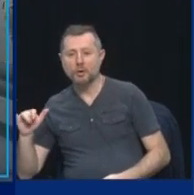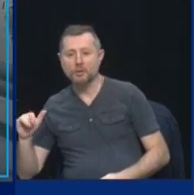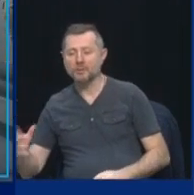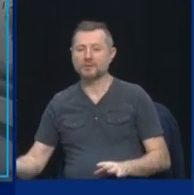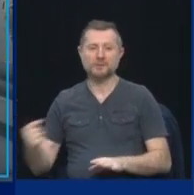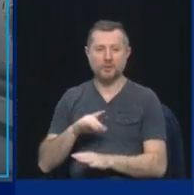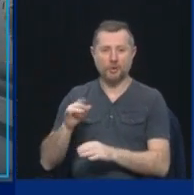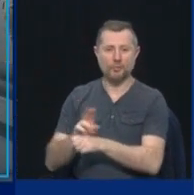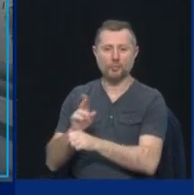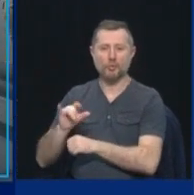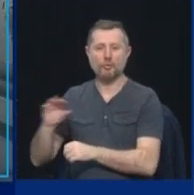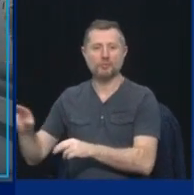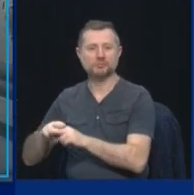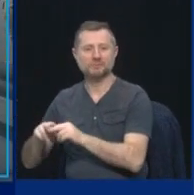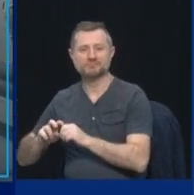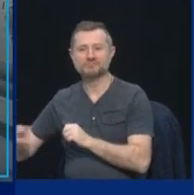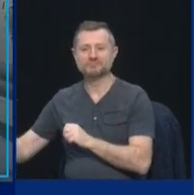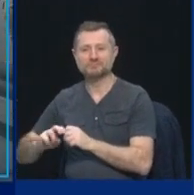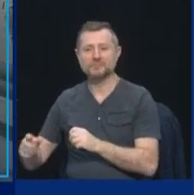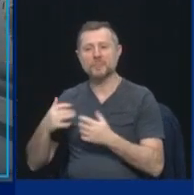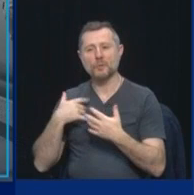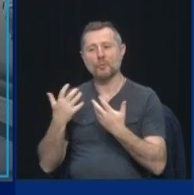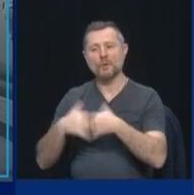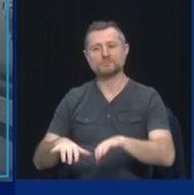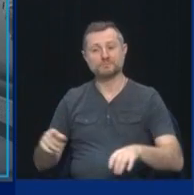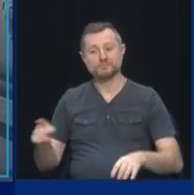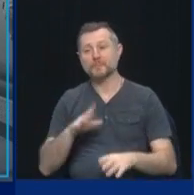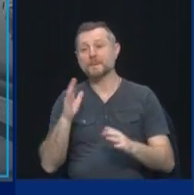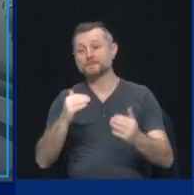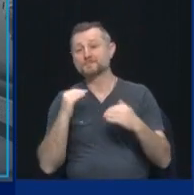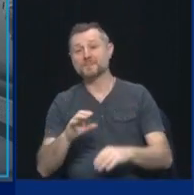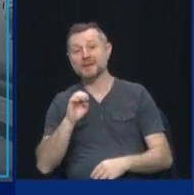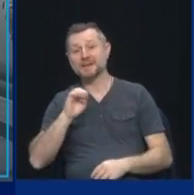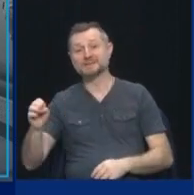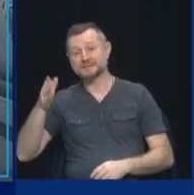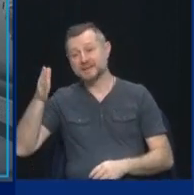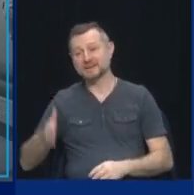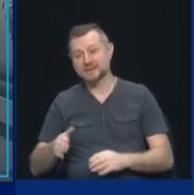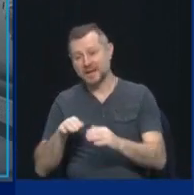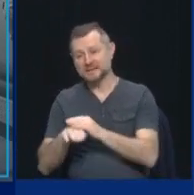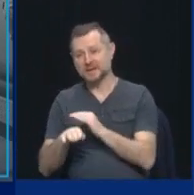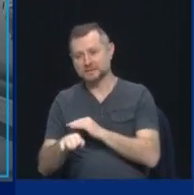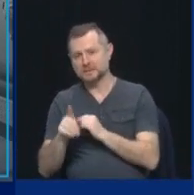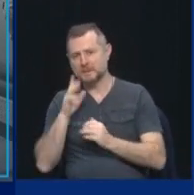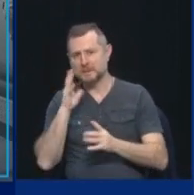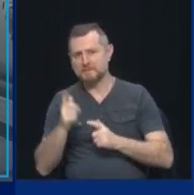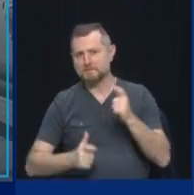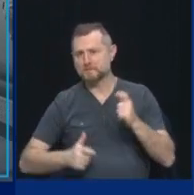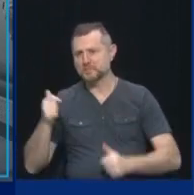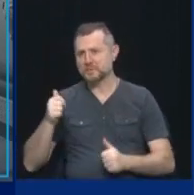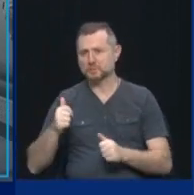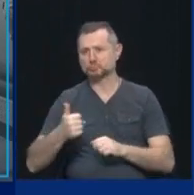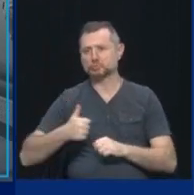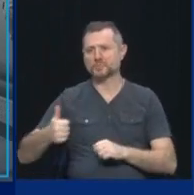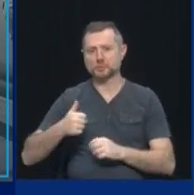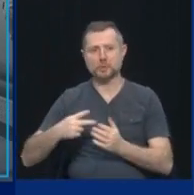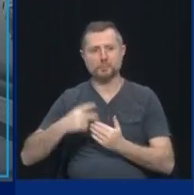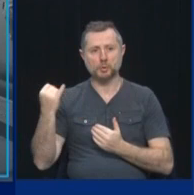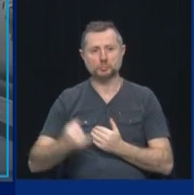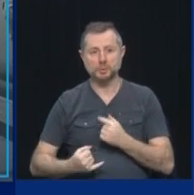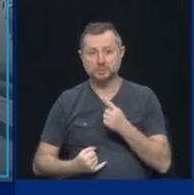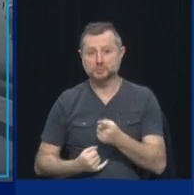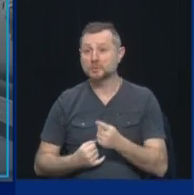works. East Side Access is the biggest transportation project being implemented in North